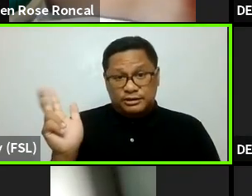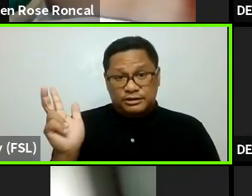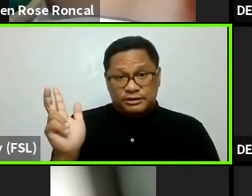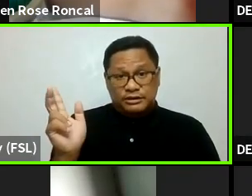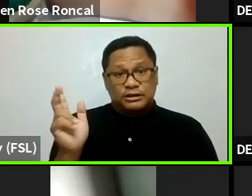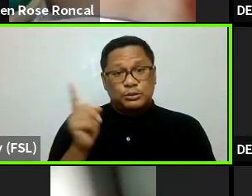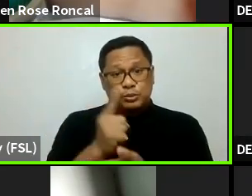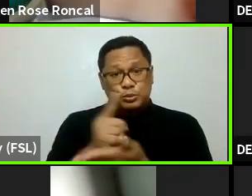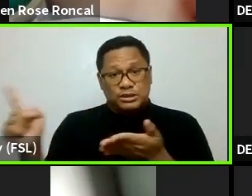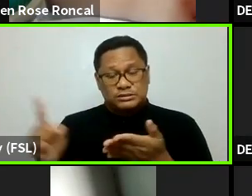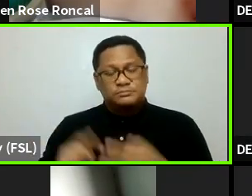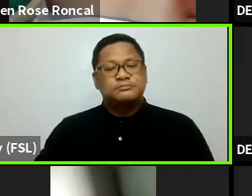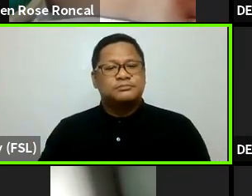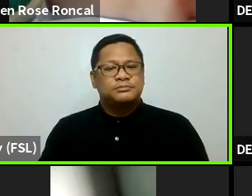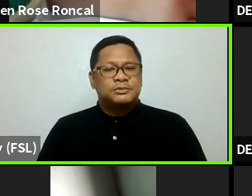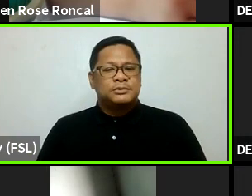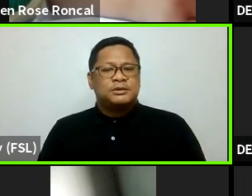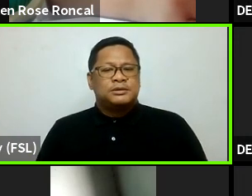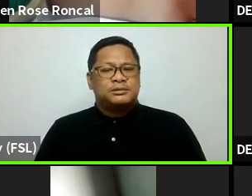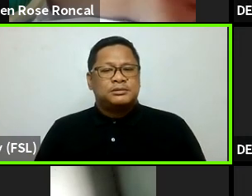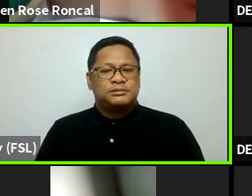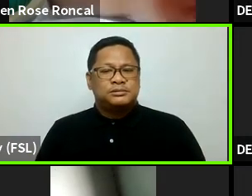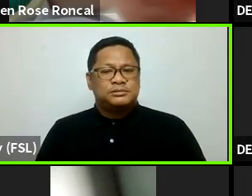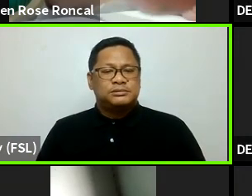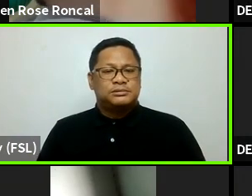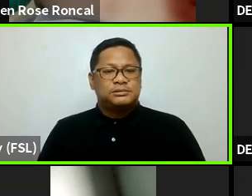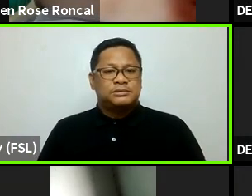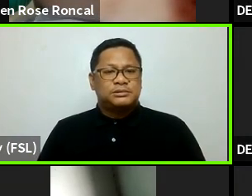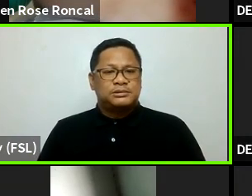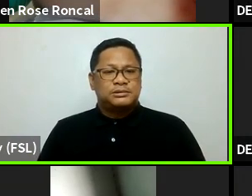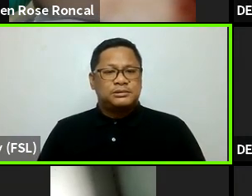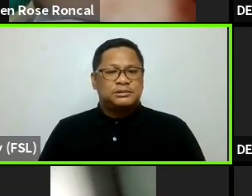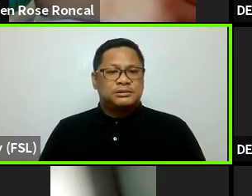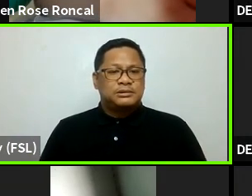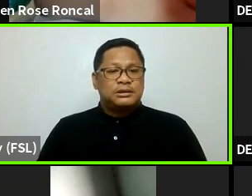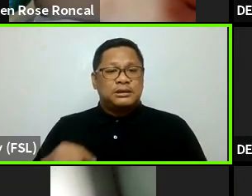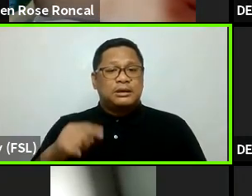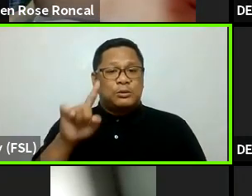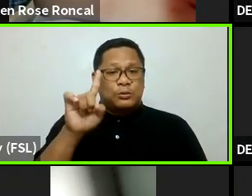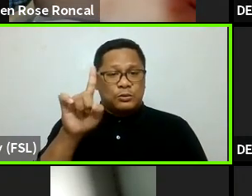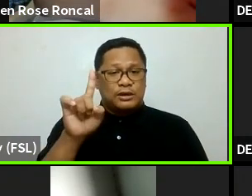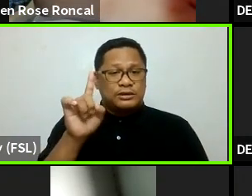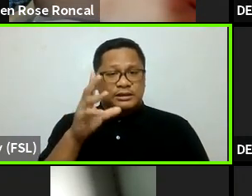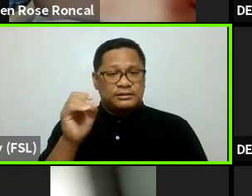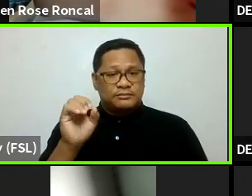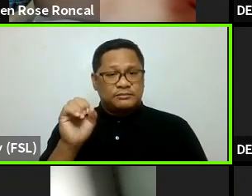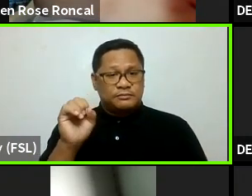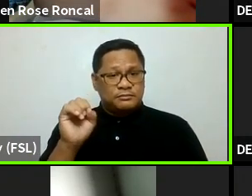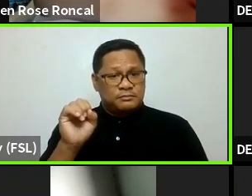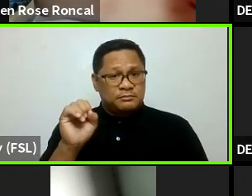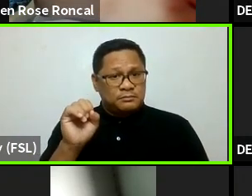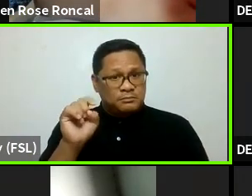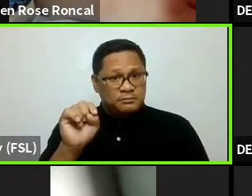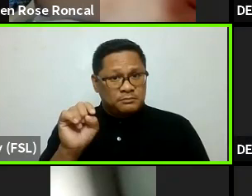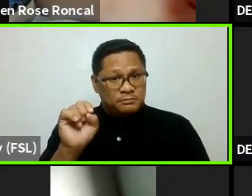weeks. 30 weeks at 1 and 15 hours per